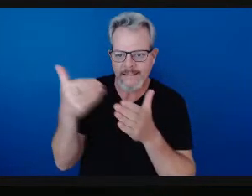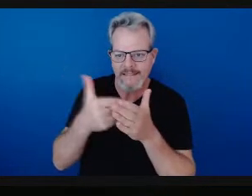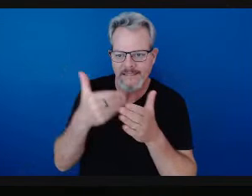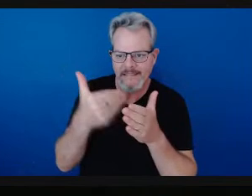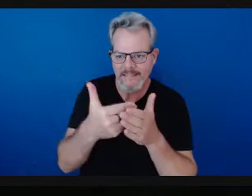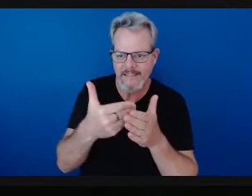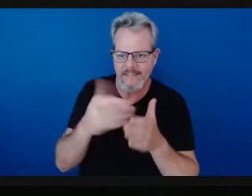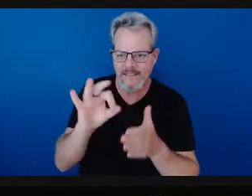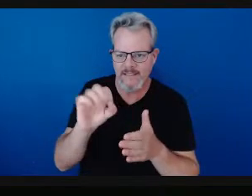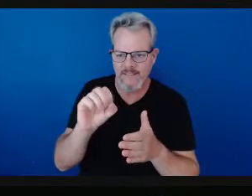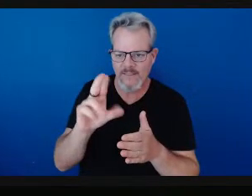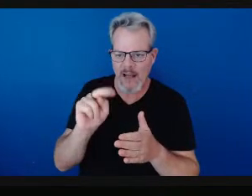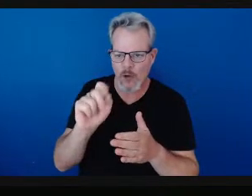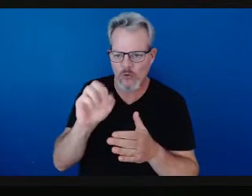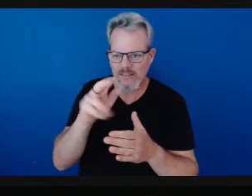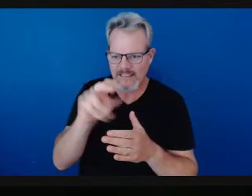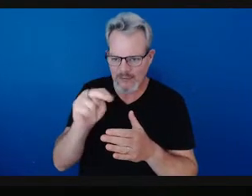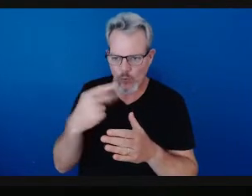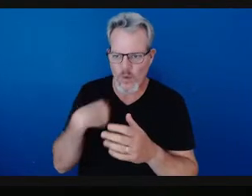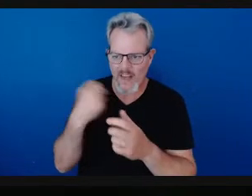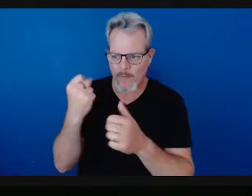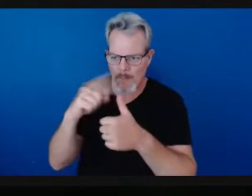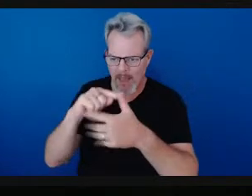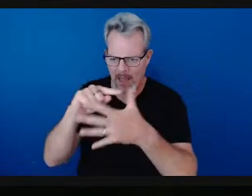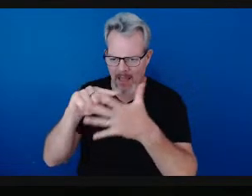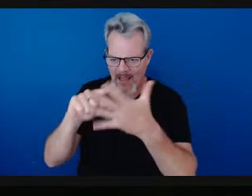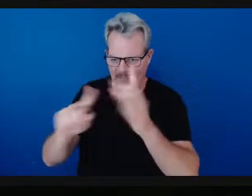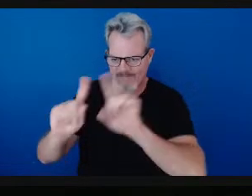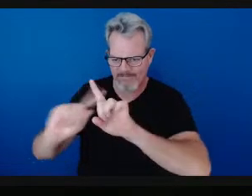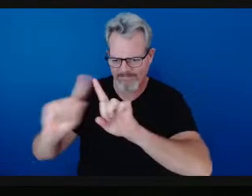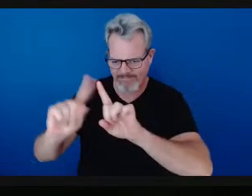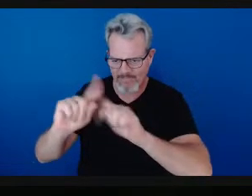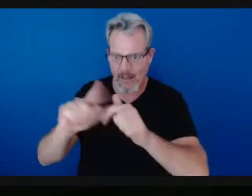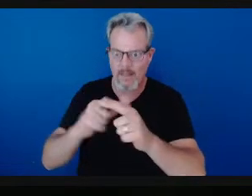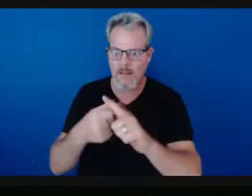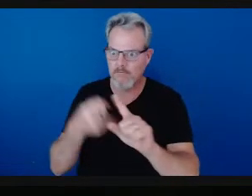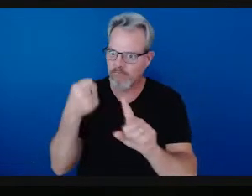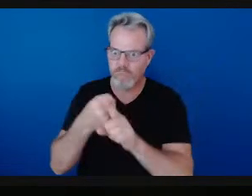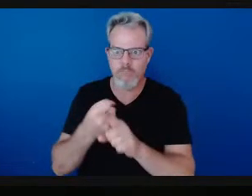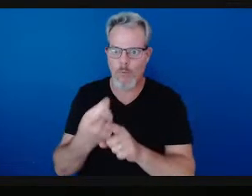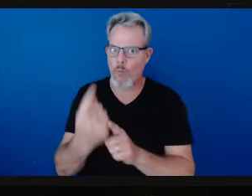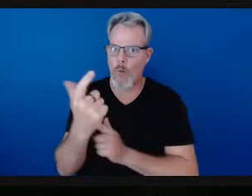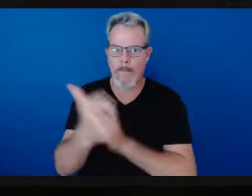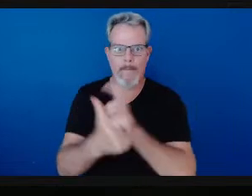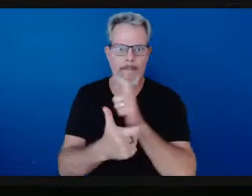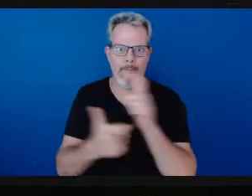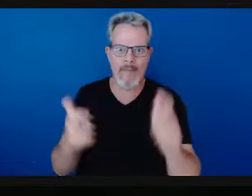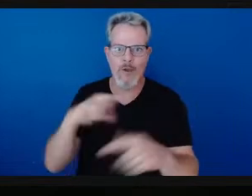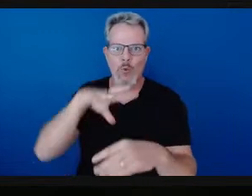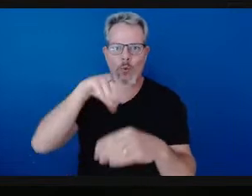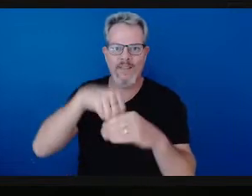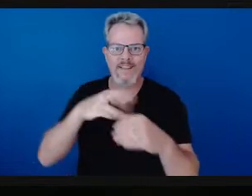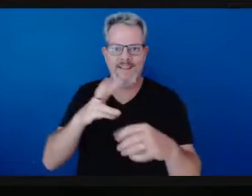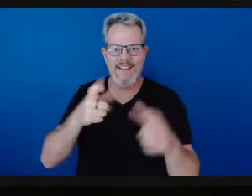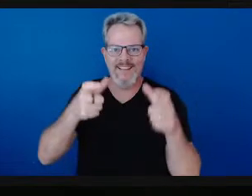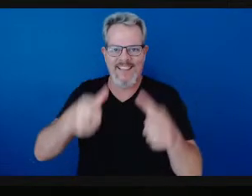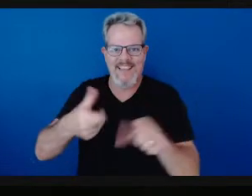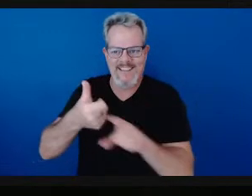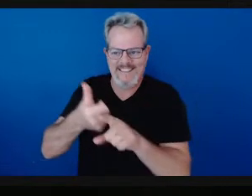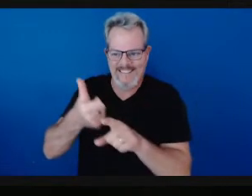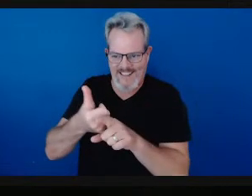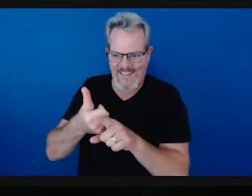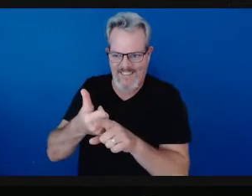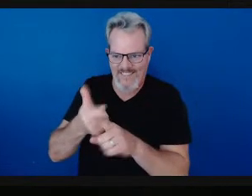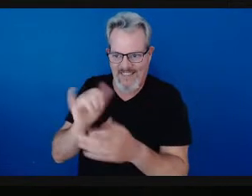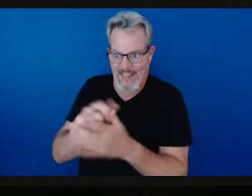and we have a series of fountains, and we have one big one within the actual lava lake itself that existed in the past. This is the big one right here.